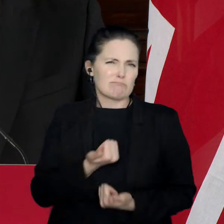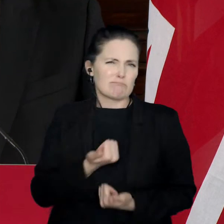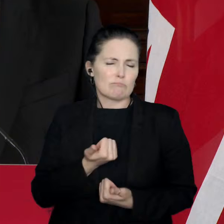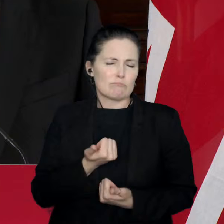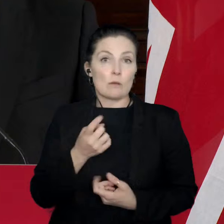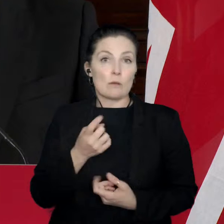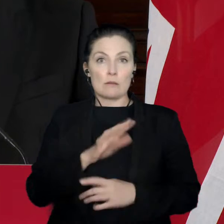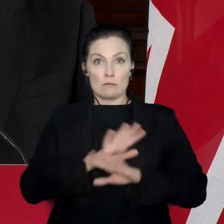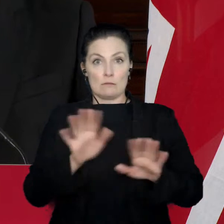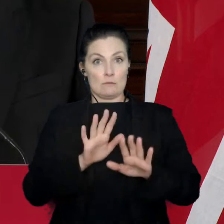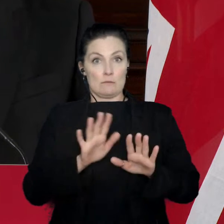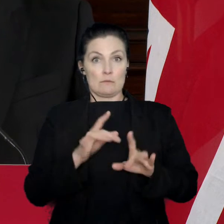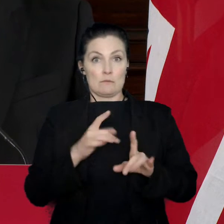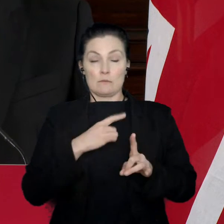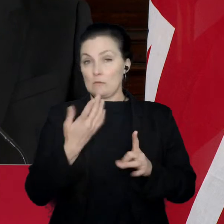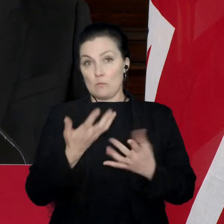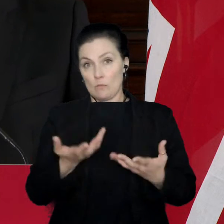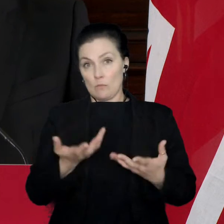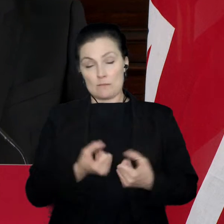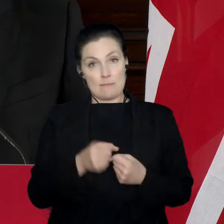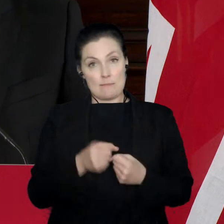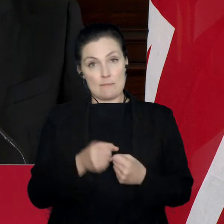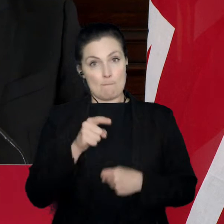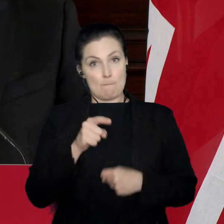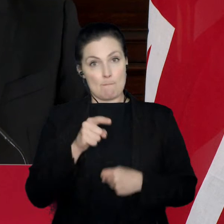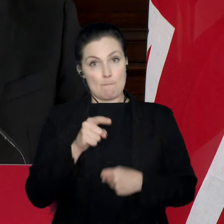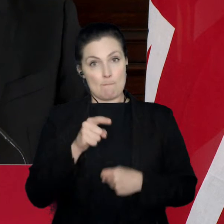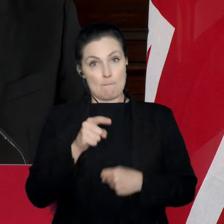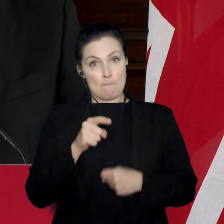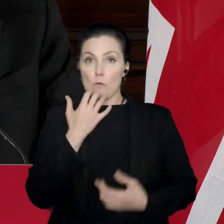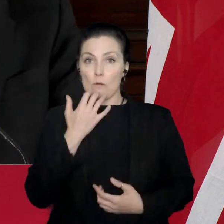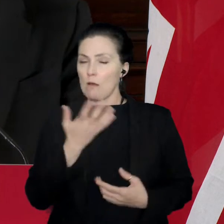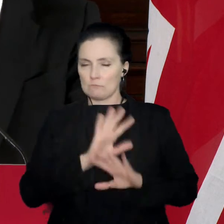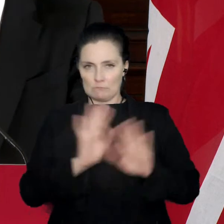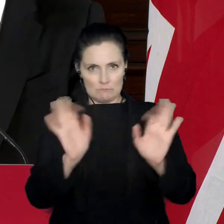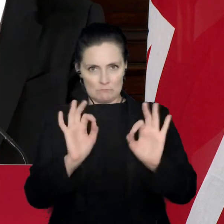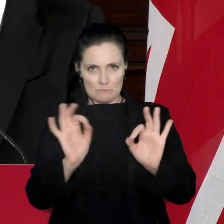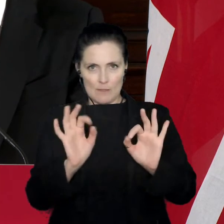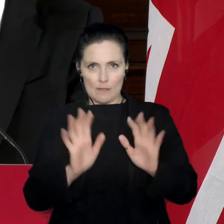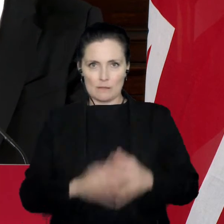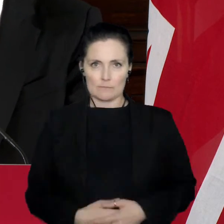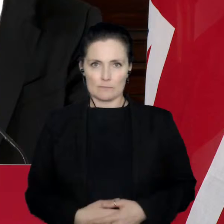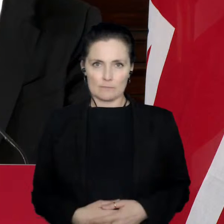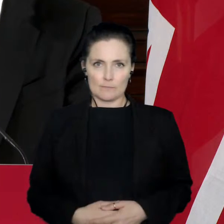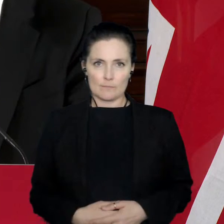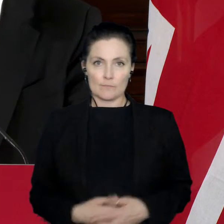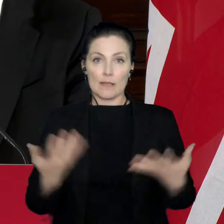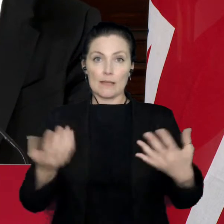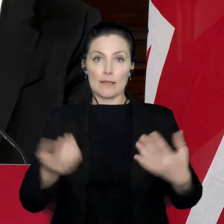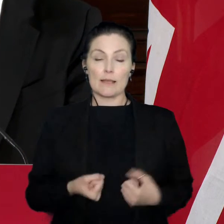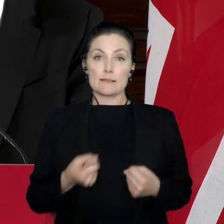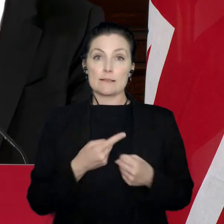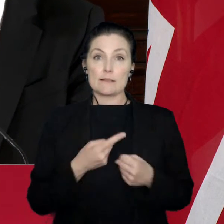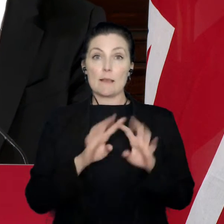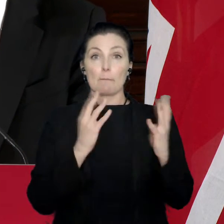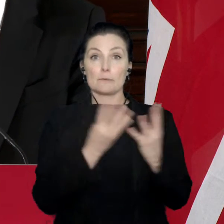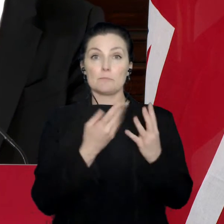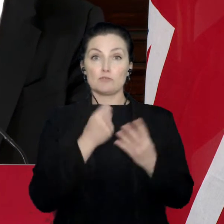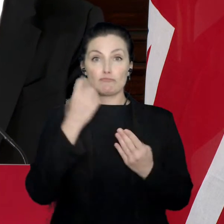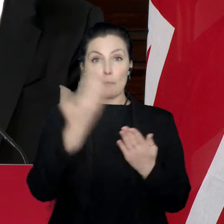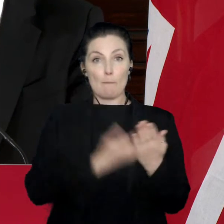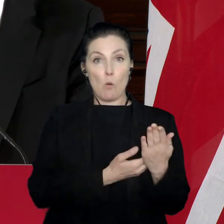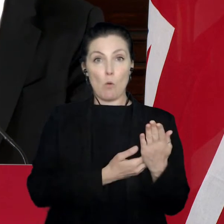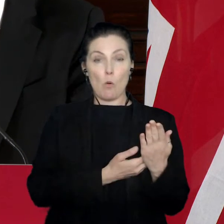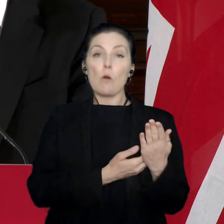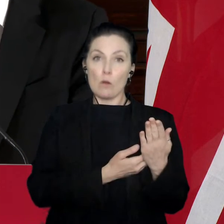tolerance of that. Having accepted the Commission's report, the onus was then on us to begin to